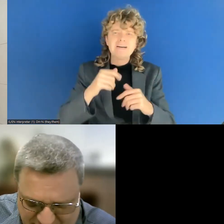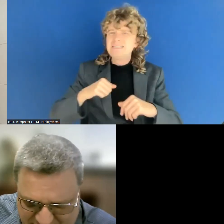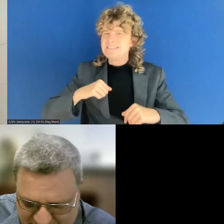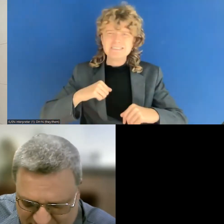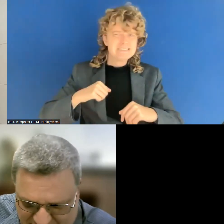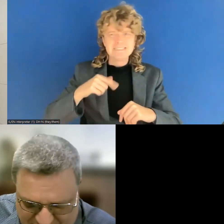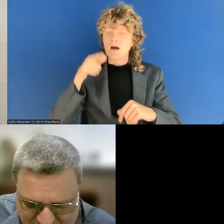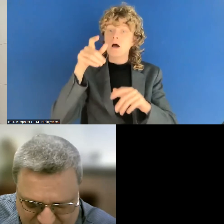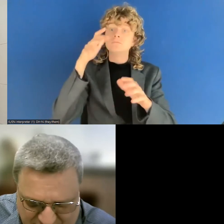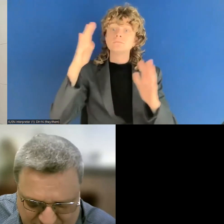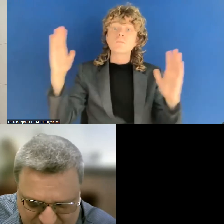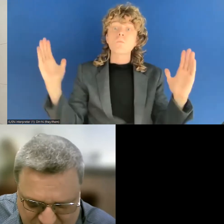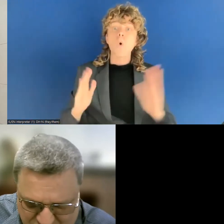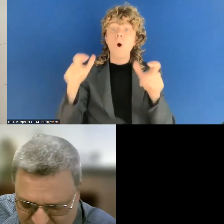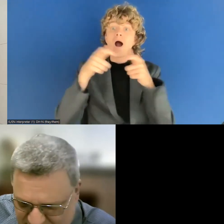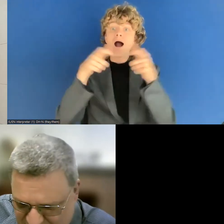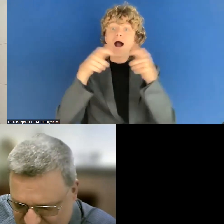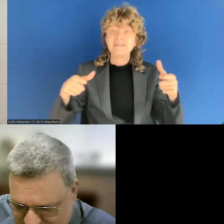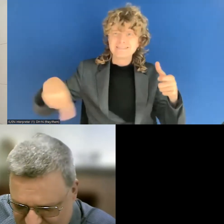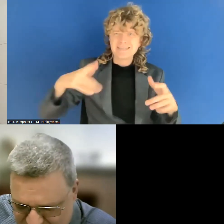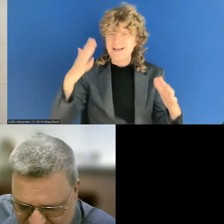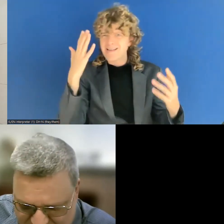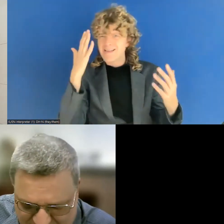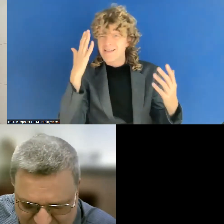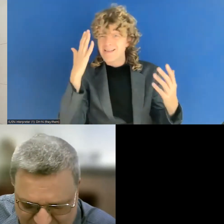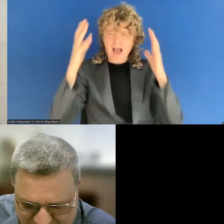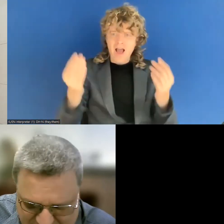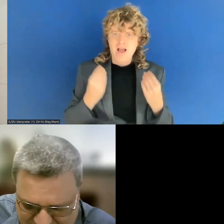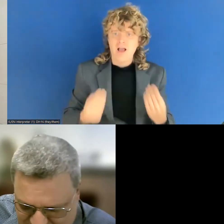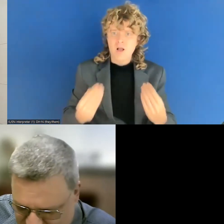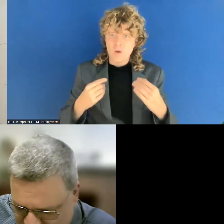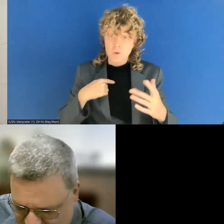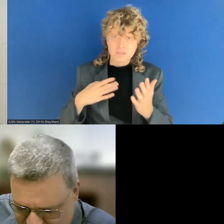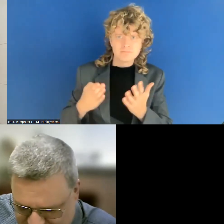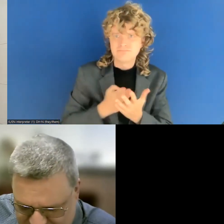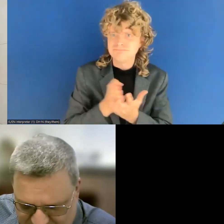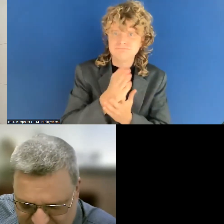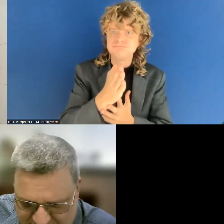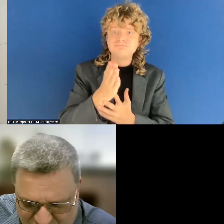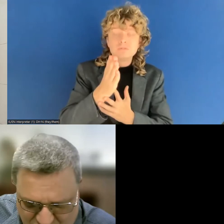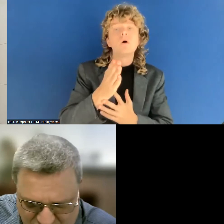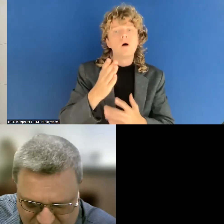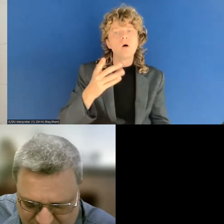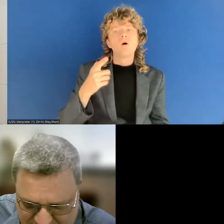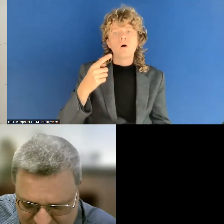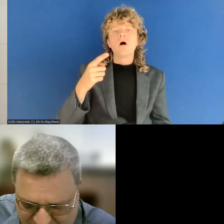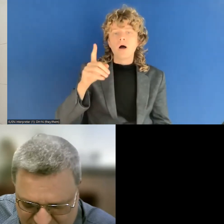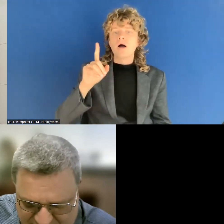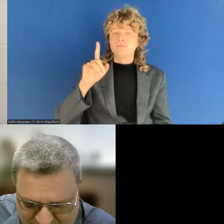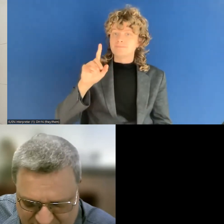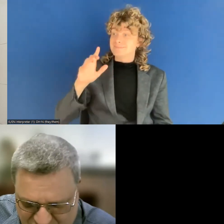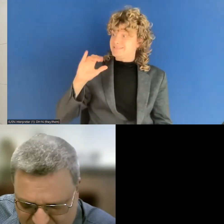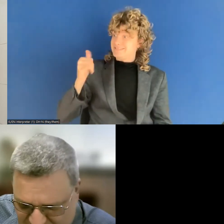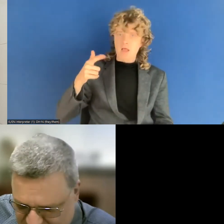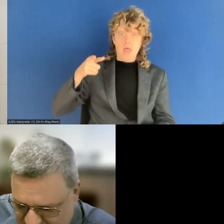very hard for a one or two man's company to jump into accessibility, but there are solutions available. For